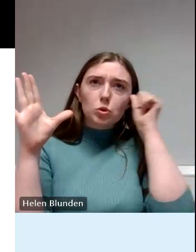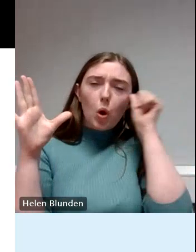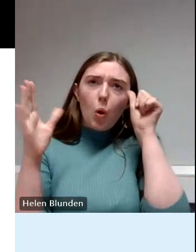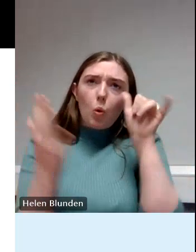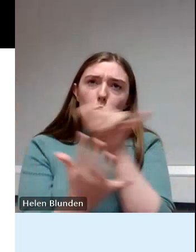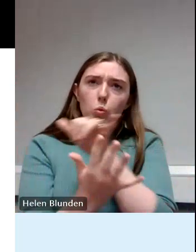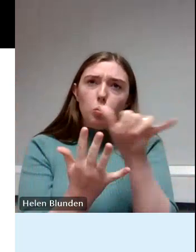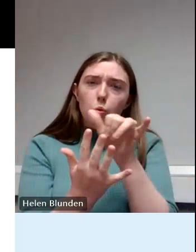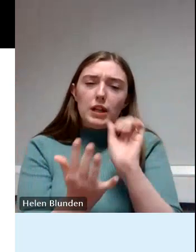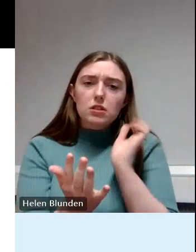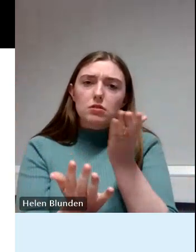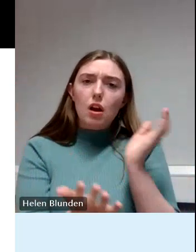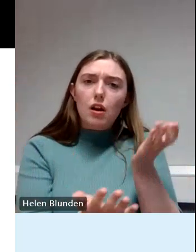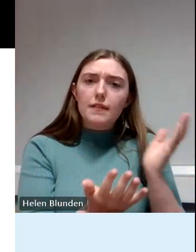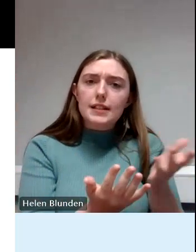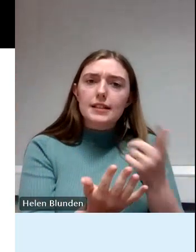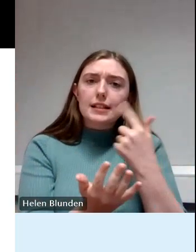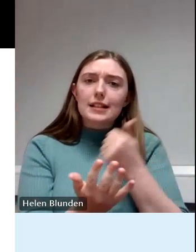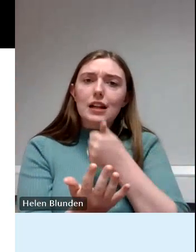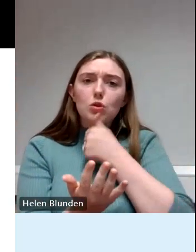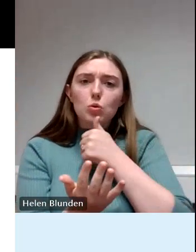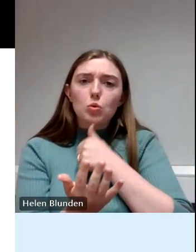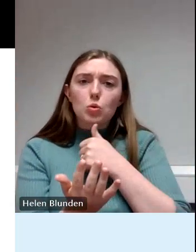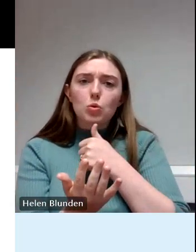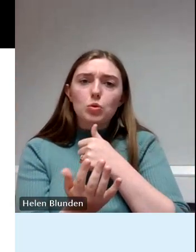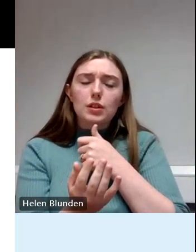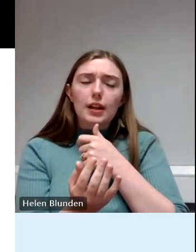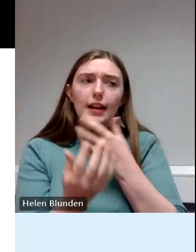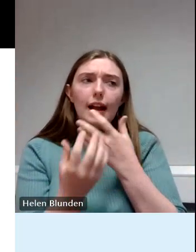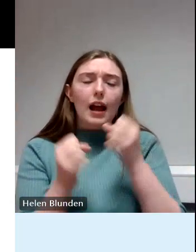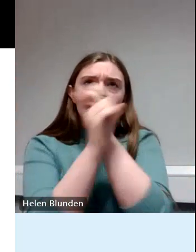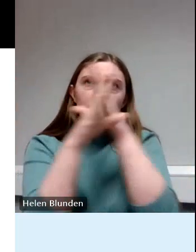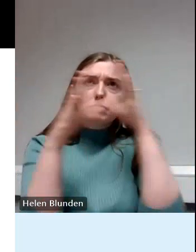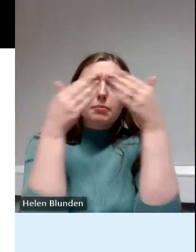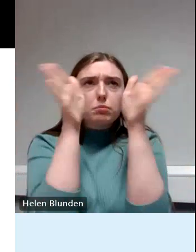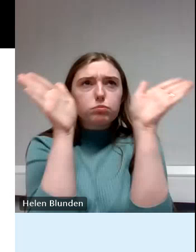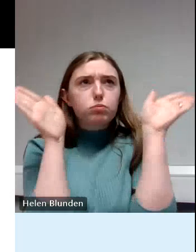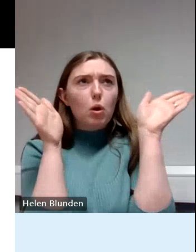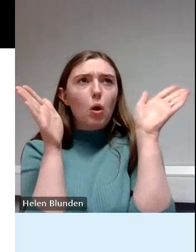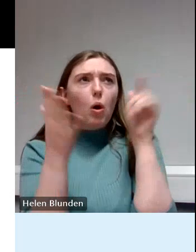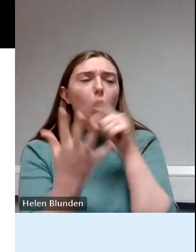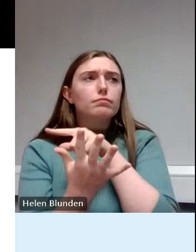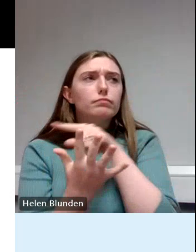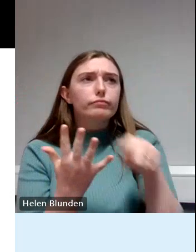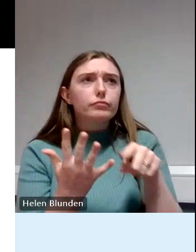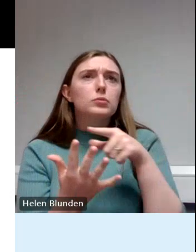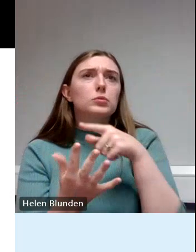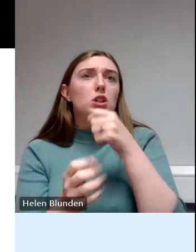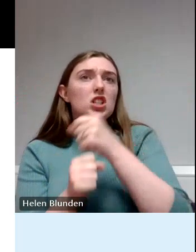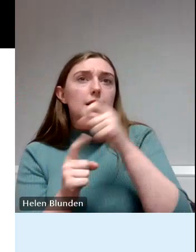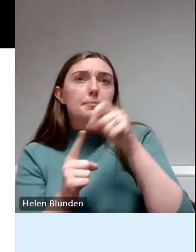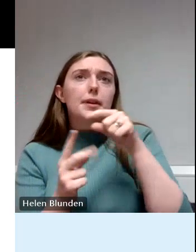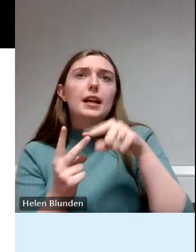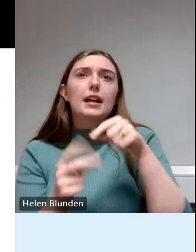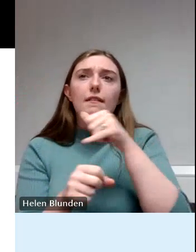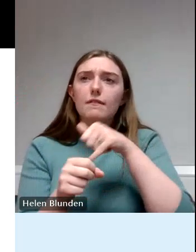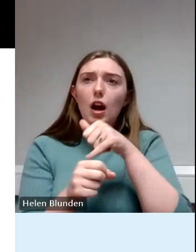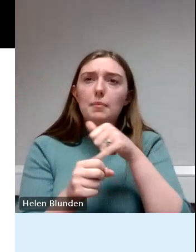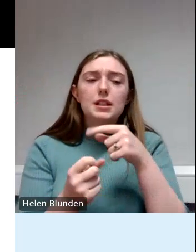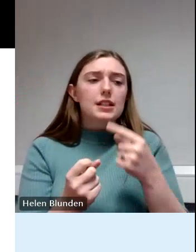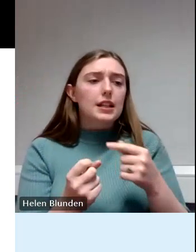and have a broad outline in your mind of who might look after people, who might look after children, how you would